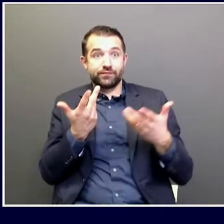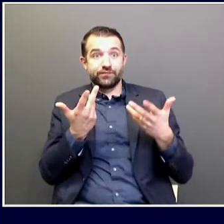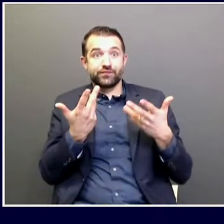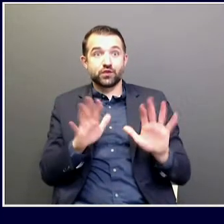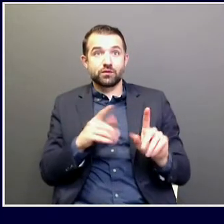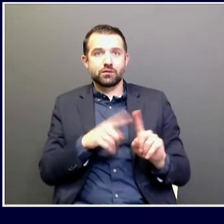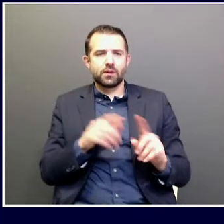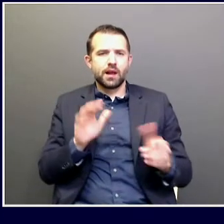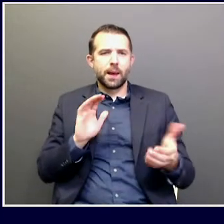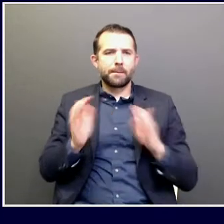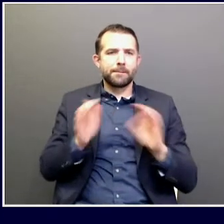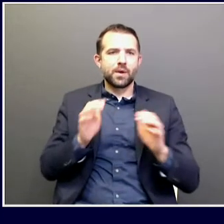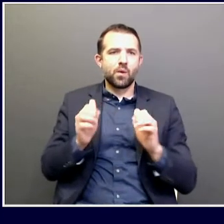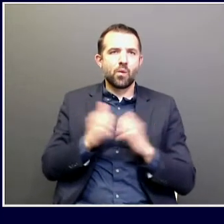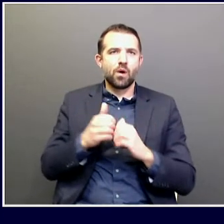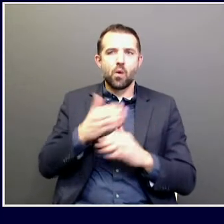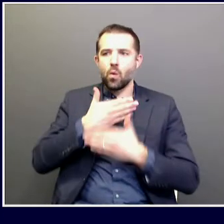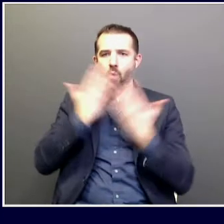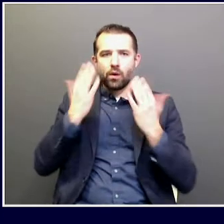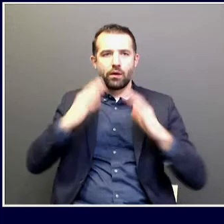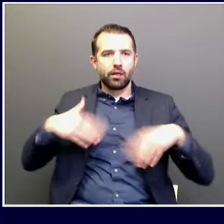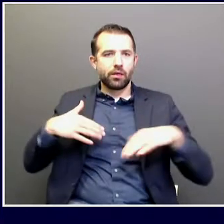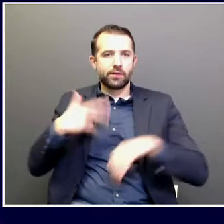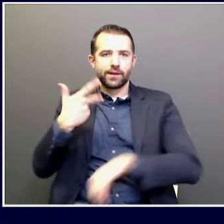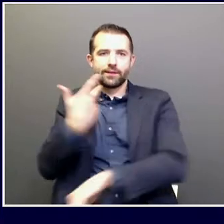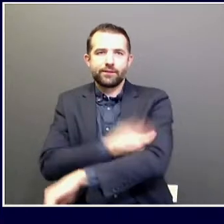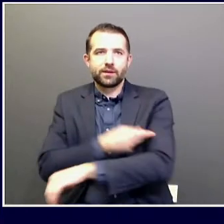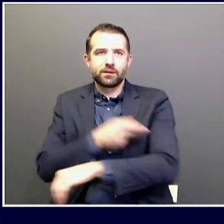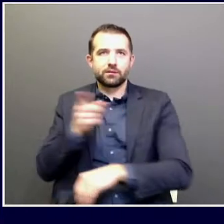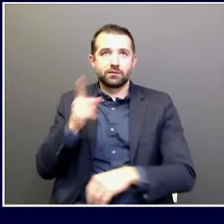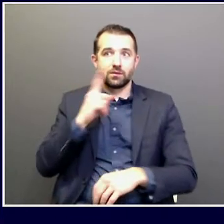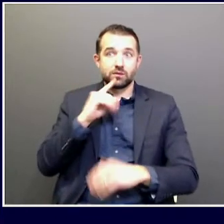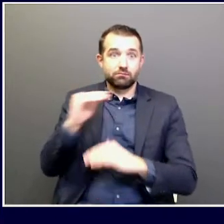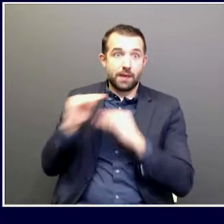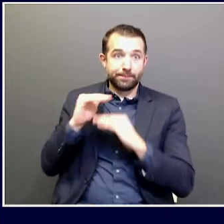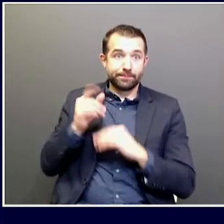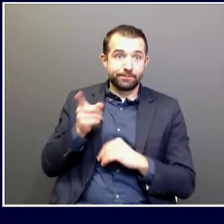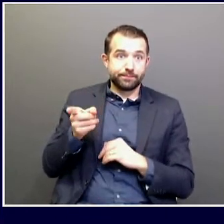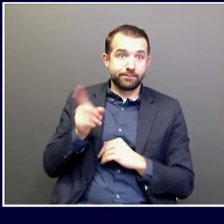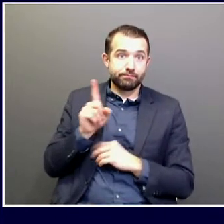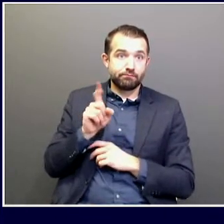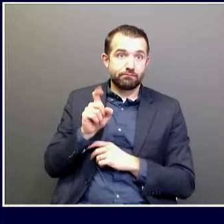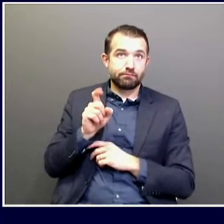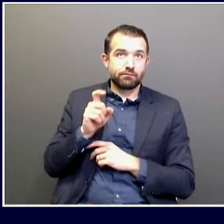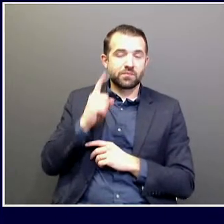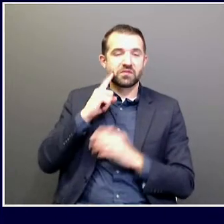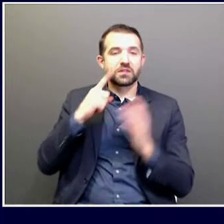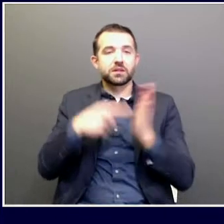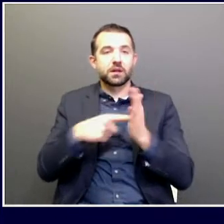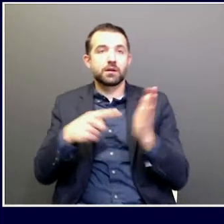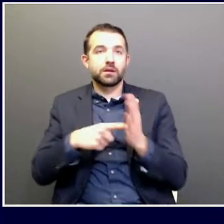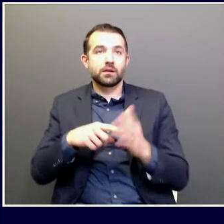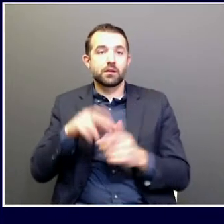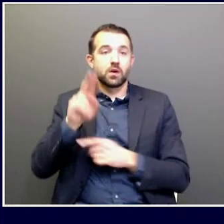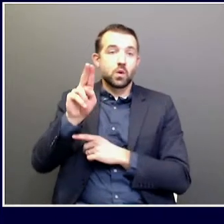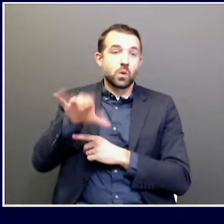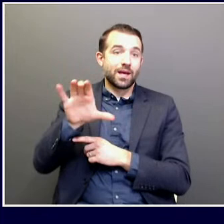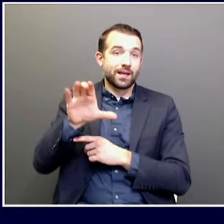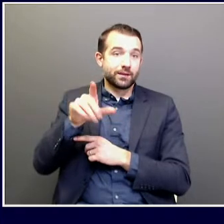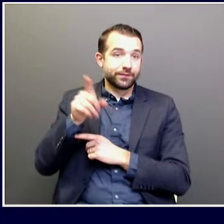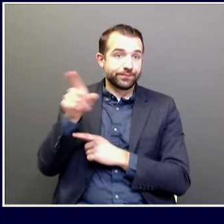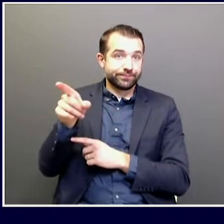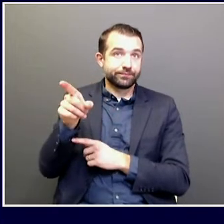you can't go to, if you are in New York City, there's very few places indoors that you can go into without